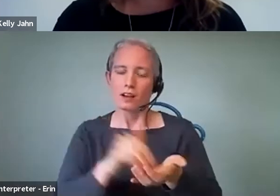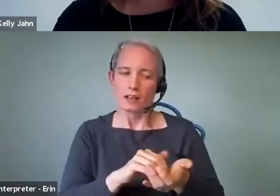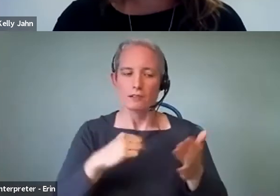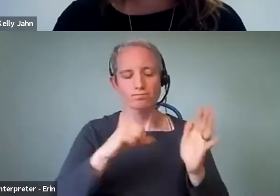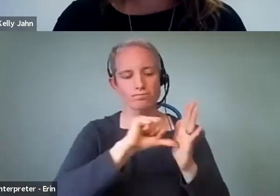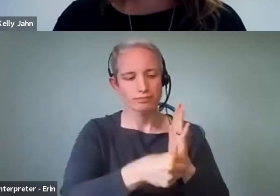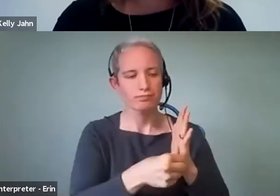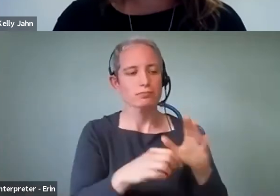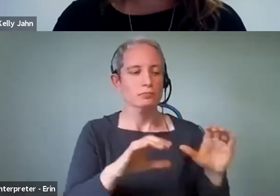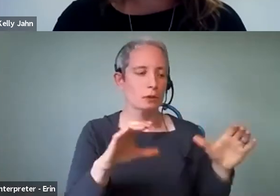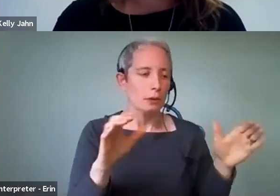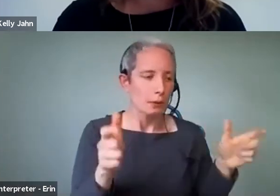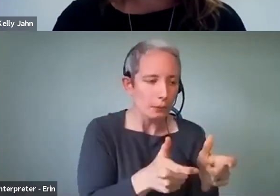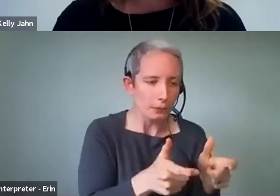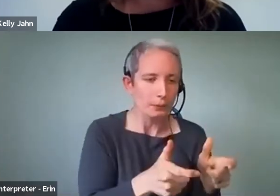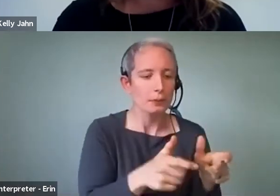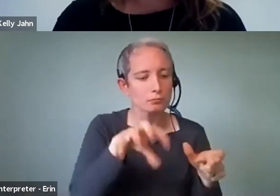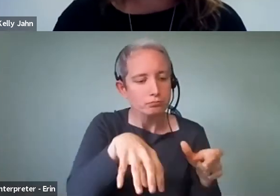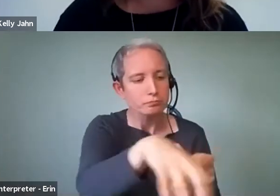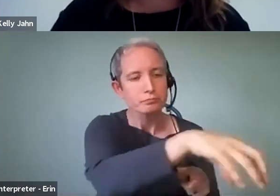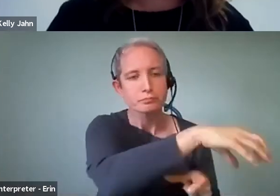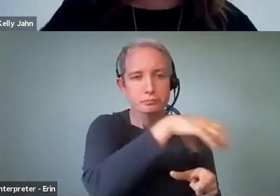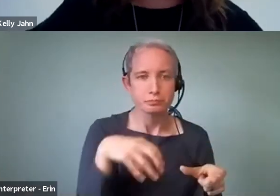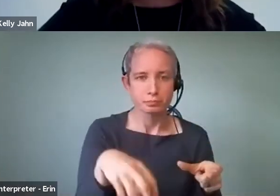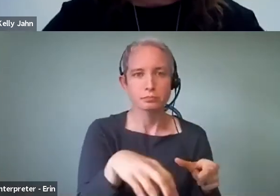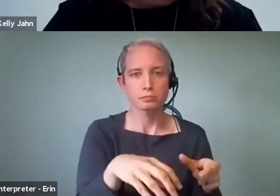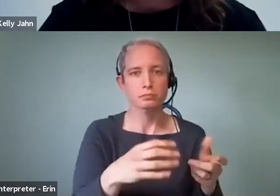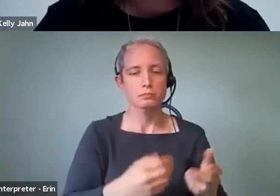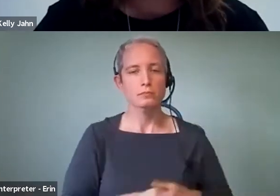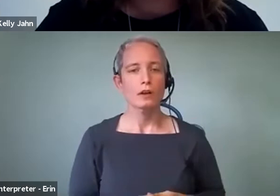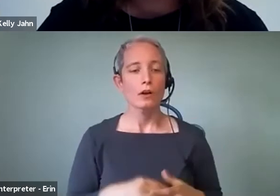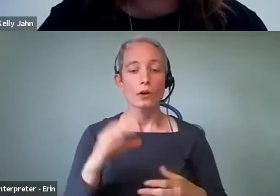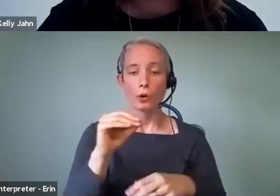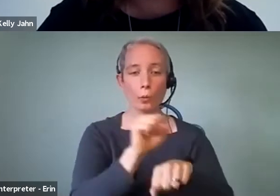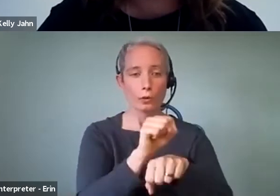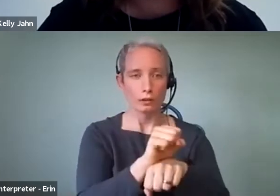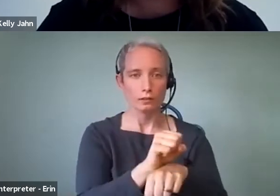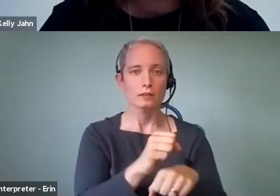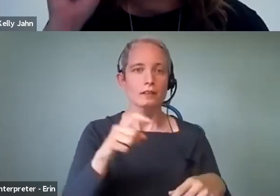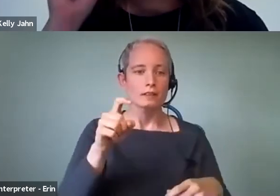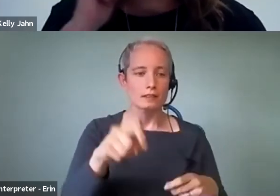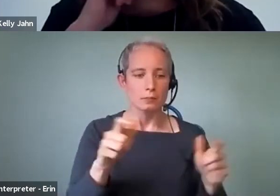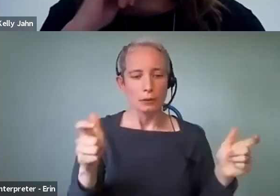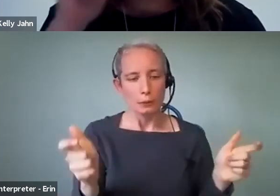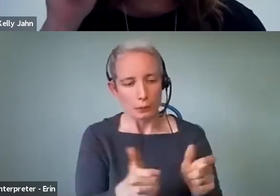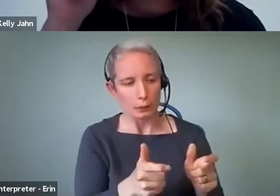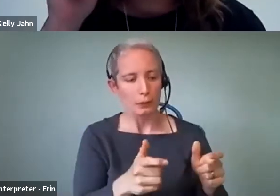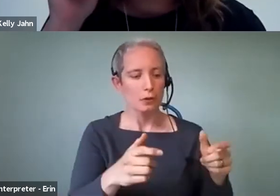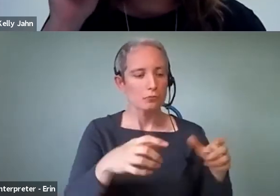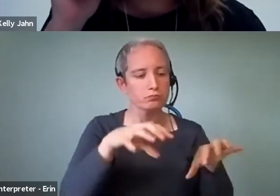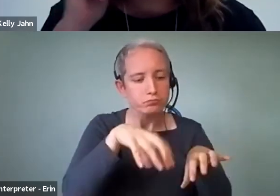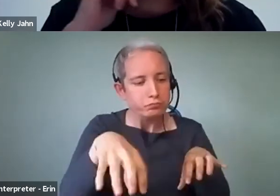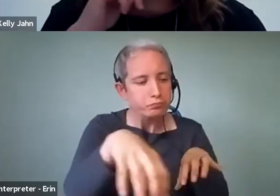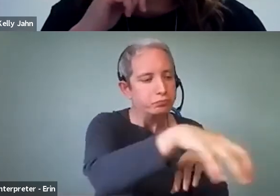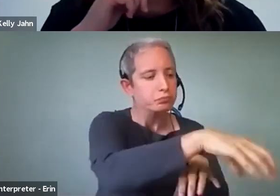be radical here, and I would say co-working spaces also need to be dismantled in smaller co-working spaces sort